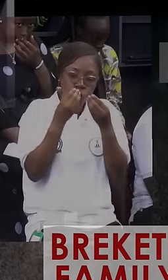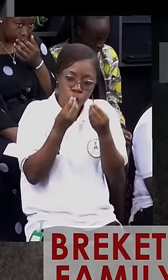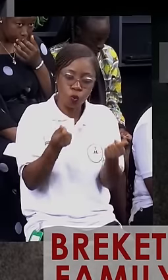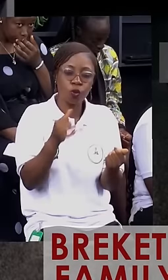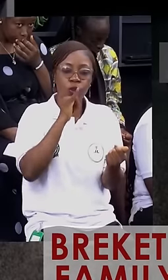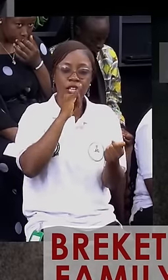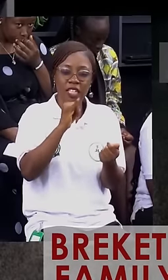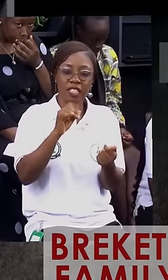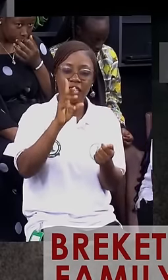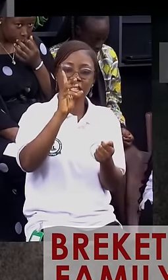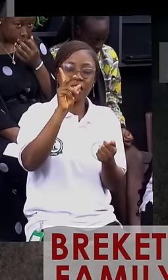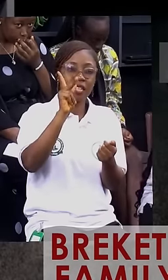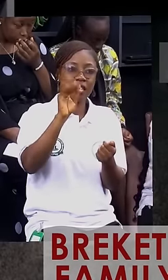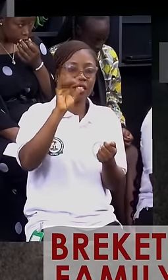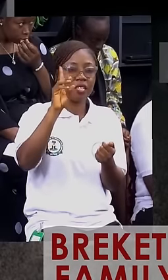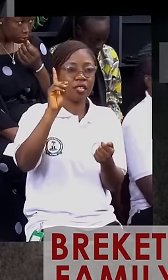to kidney failure.